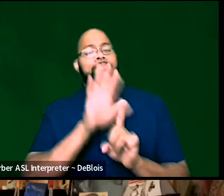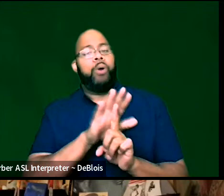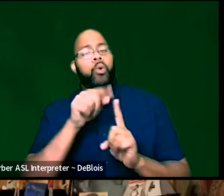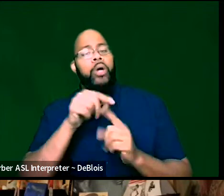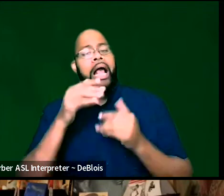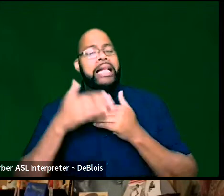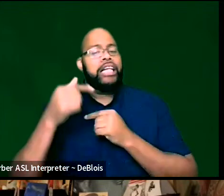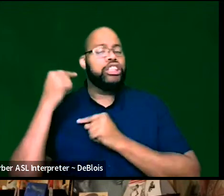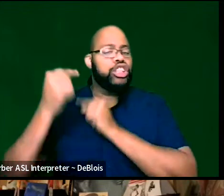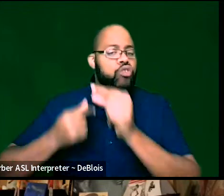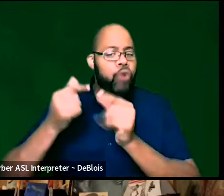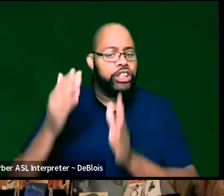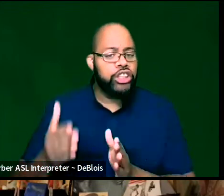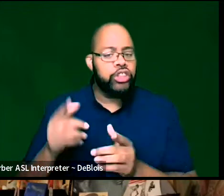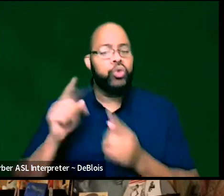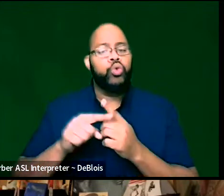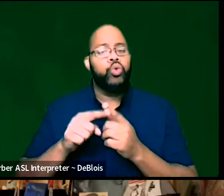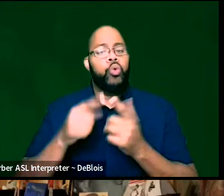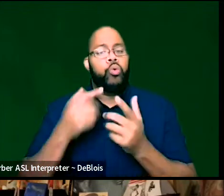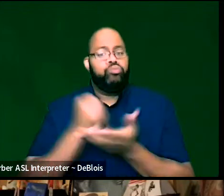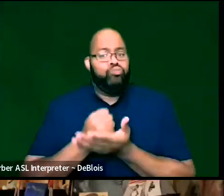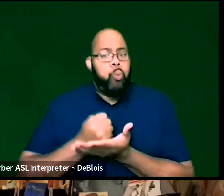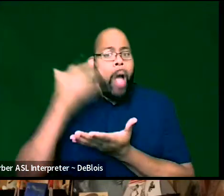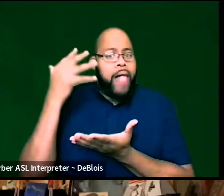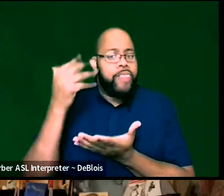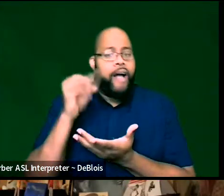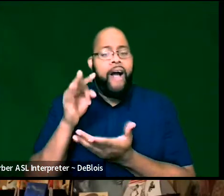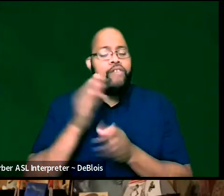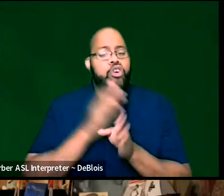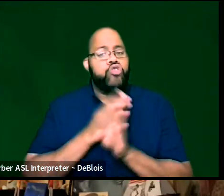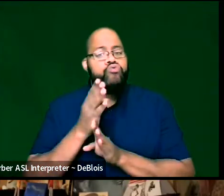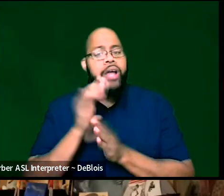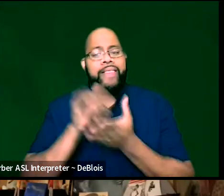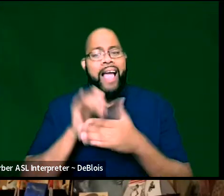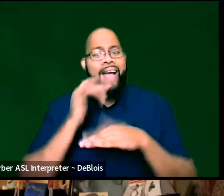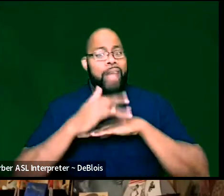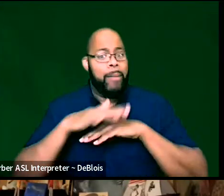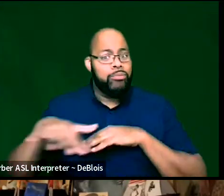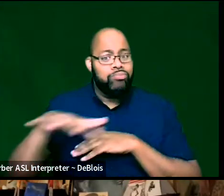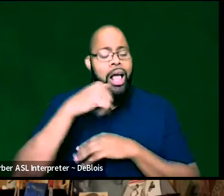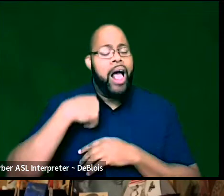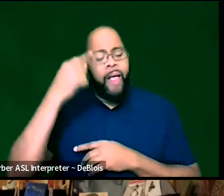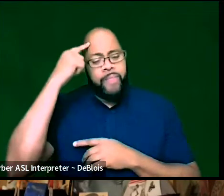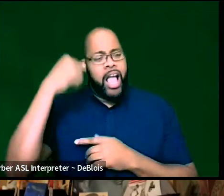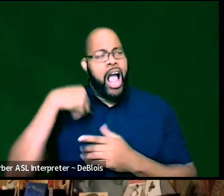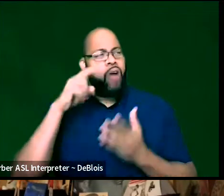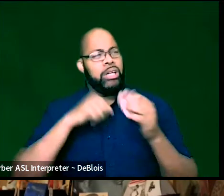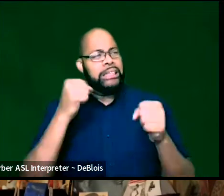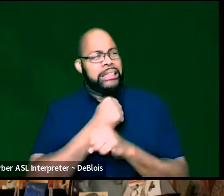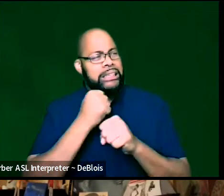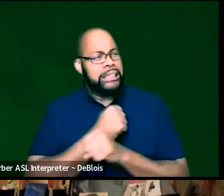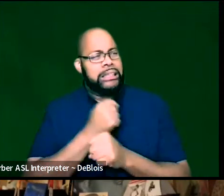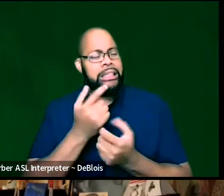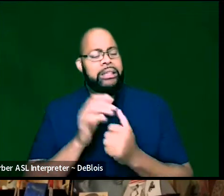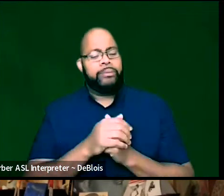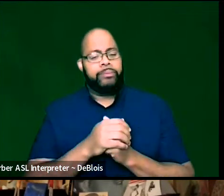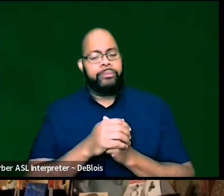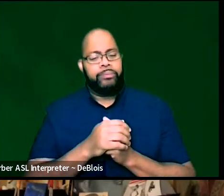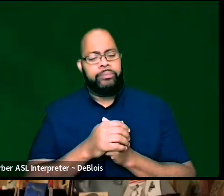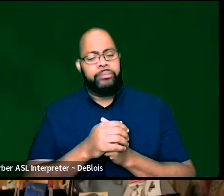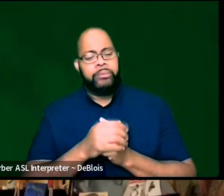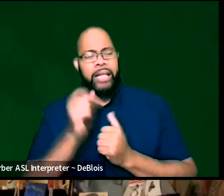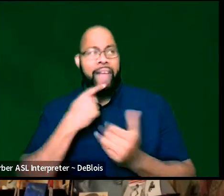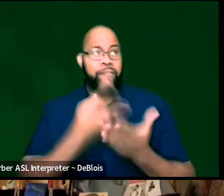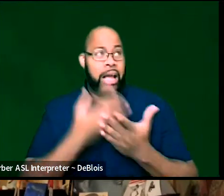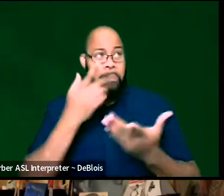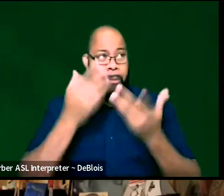next generation to the wealth of careers that are out there. I think I read a statistic, and somebody can Google me and fact check